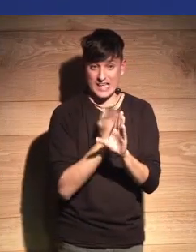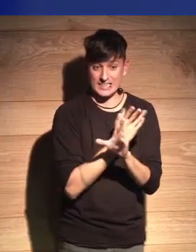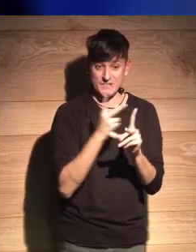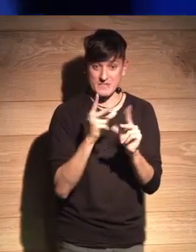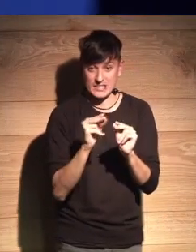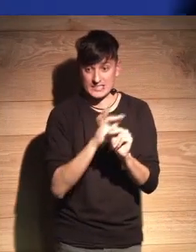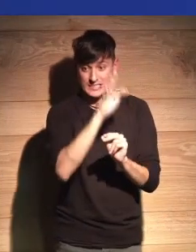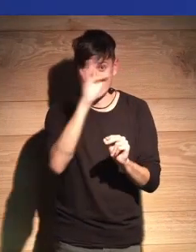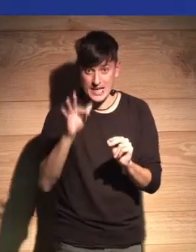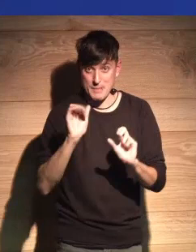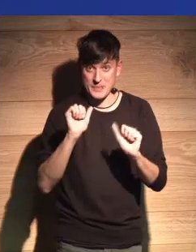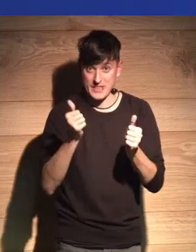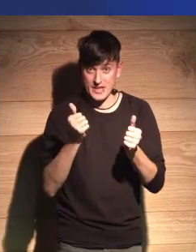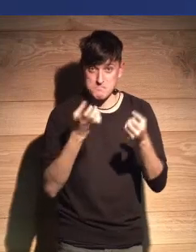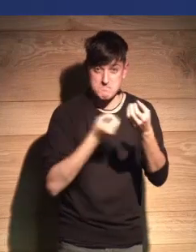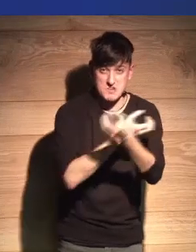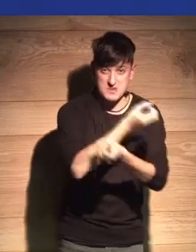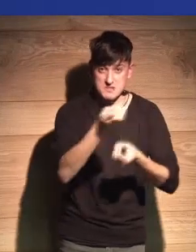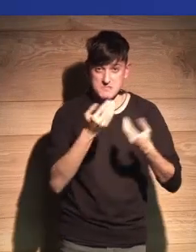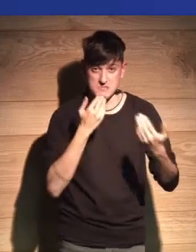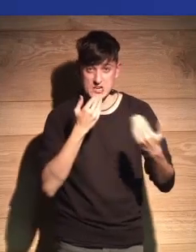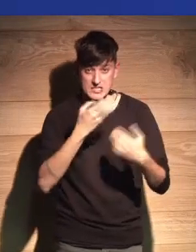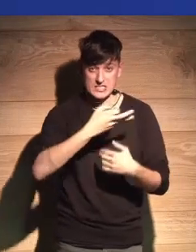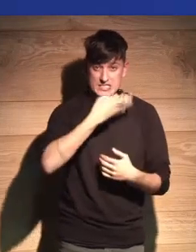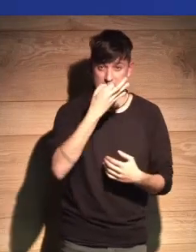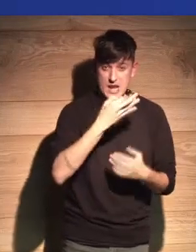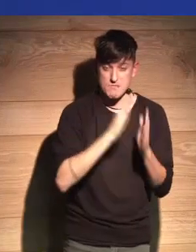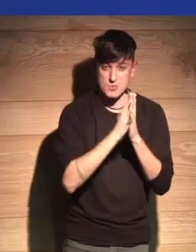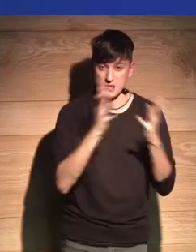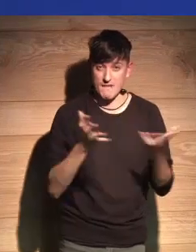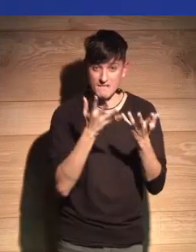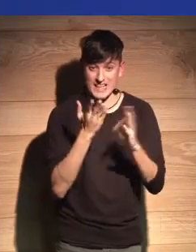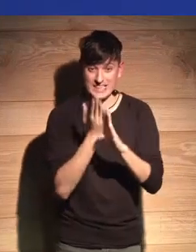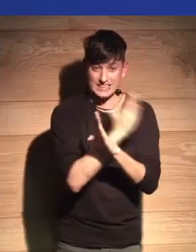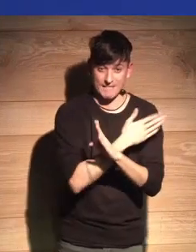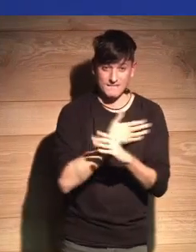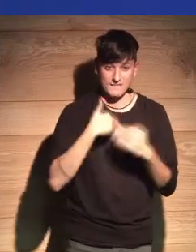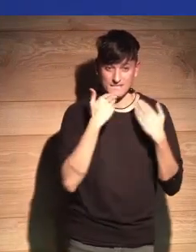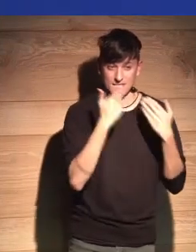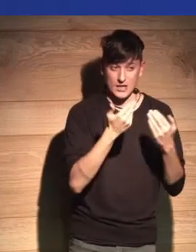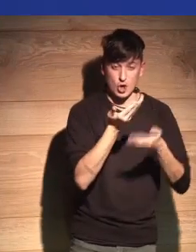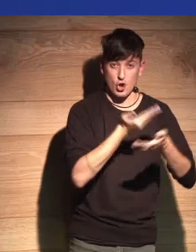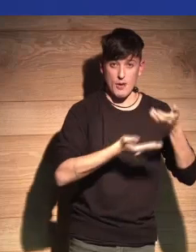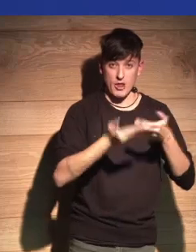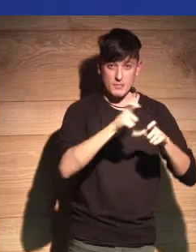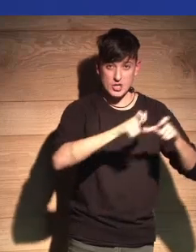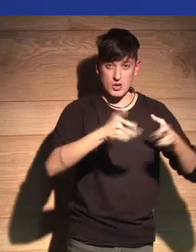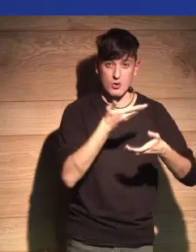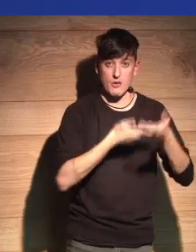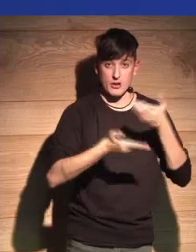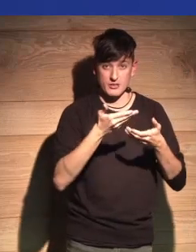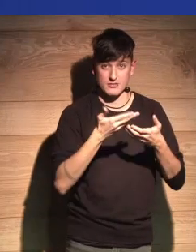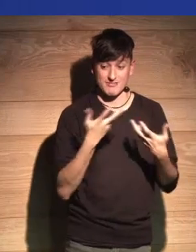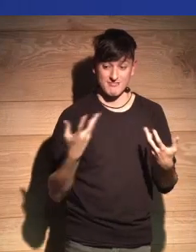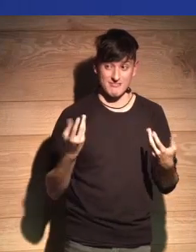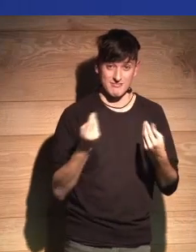the next speakers who will give us inspiring and motivational speeches, I'd like